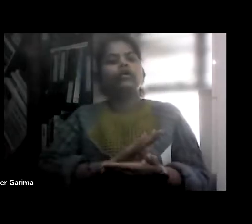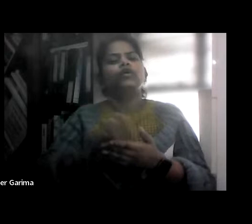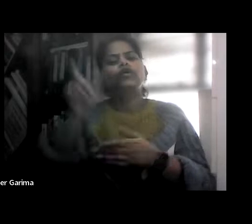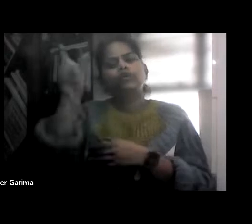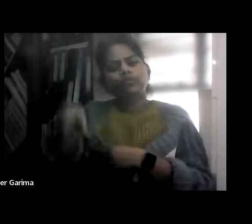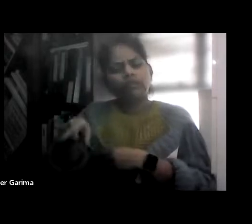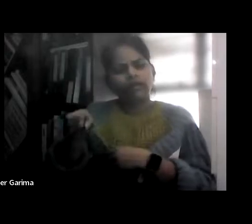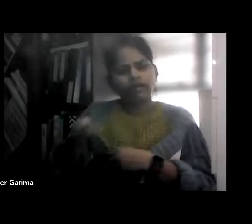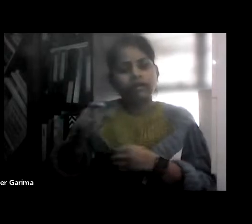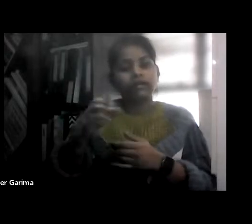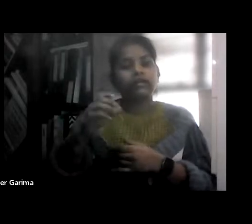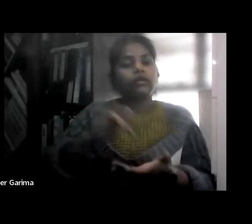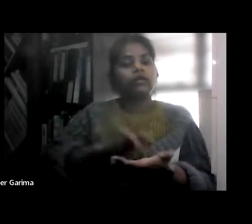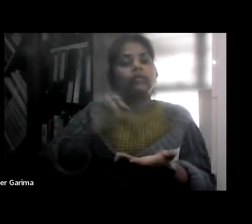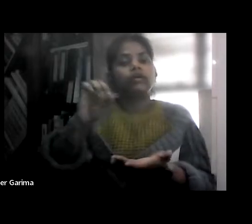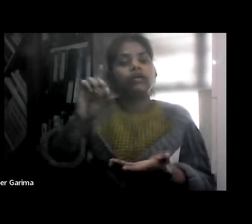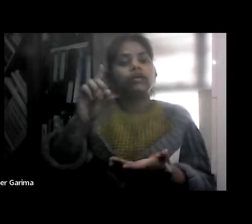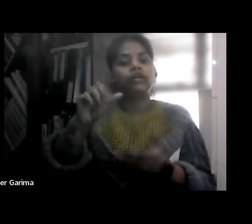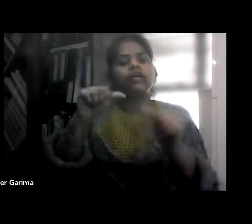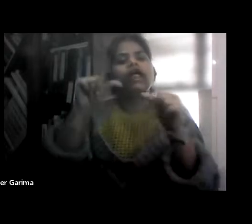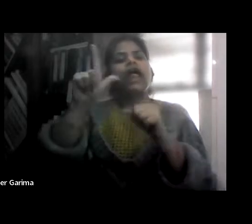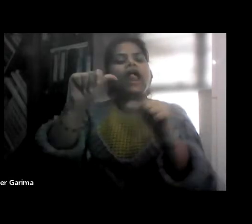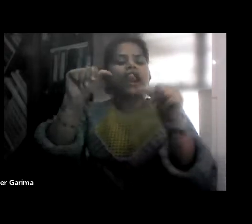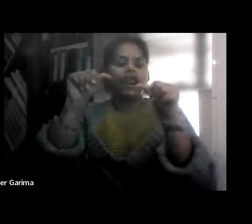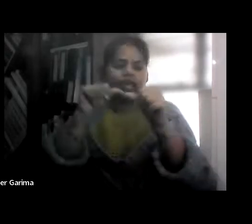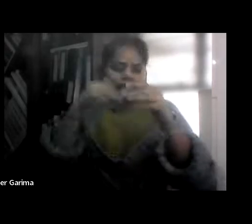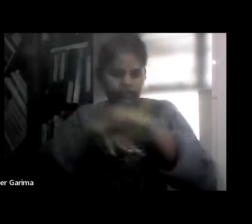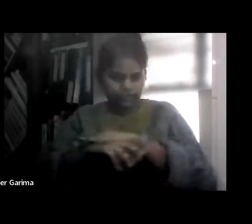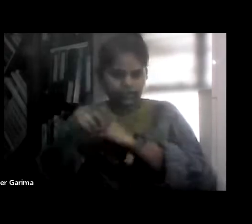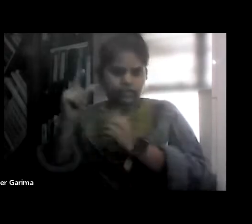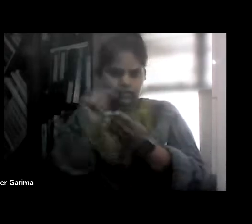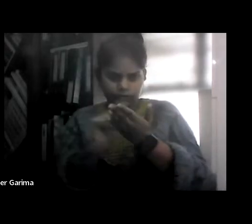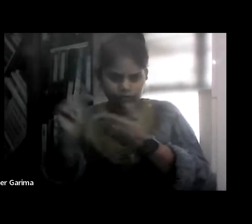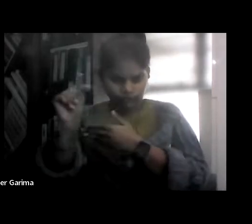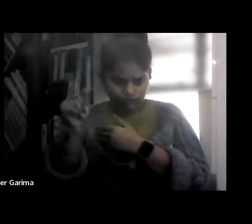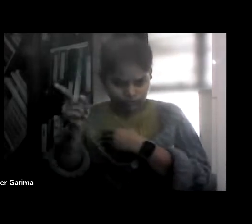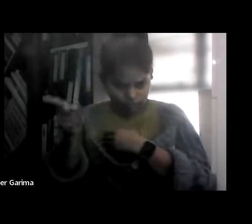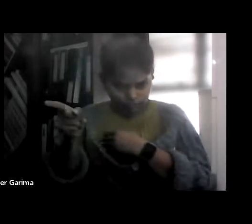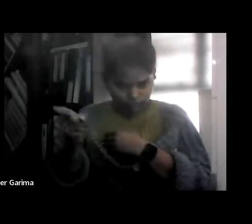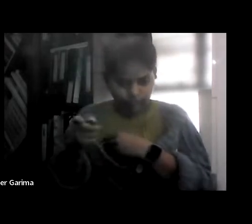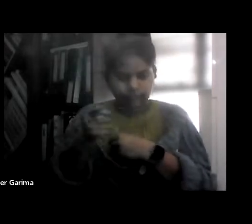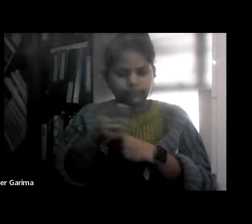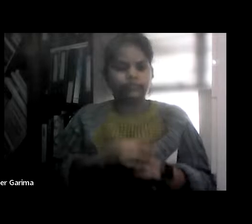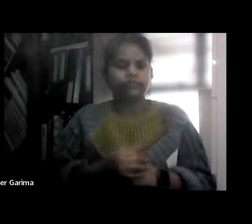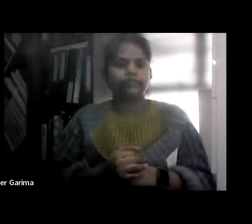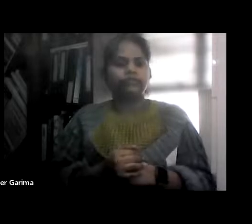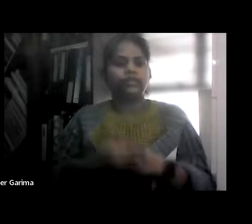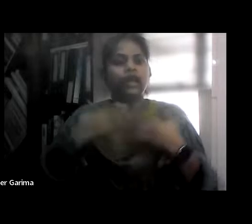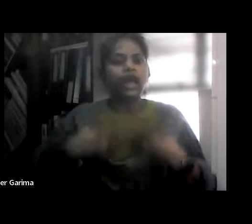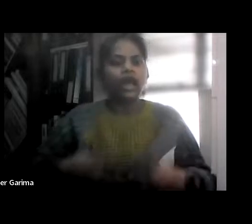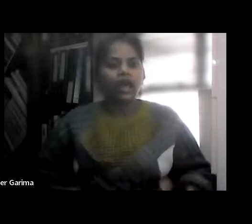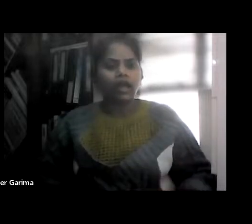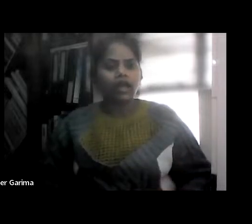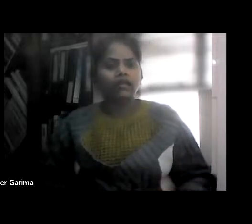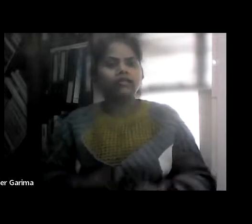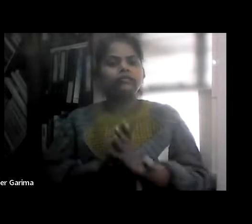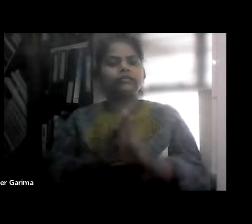University in Los Angeles. She teaches health humanities, and the title of her paper